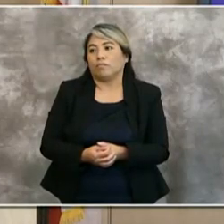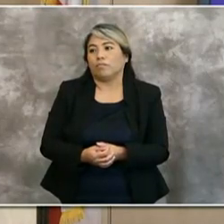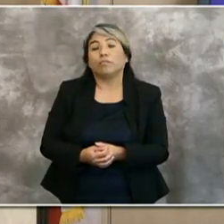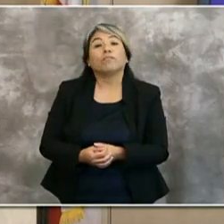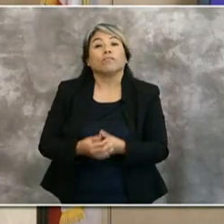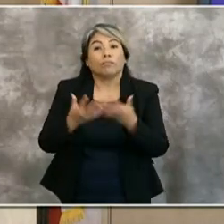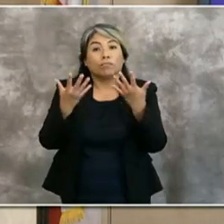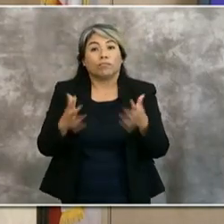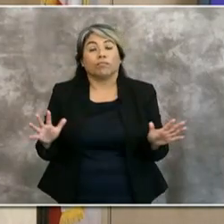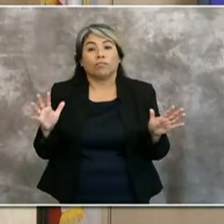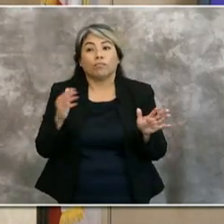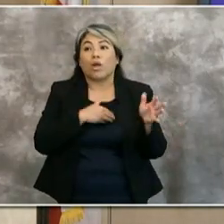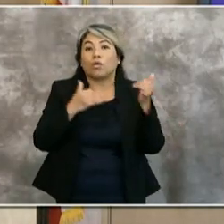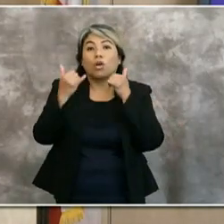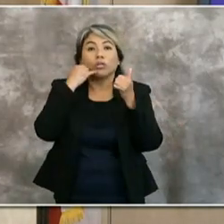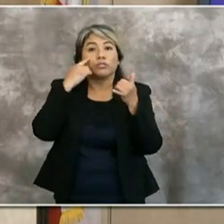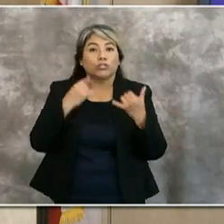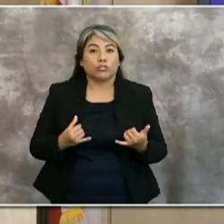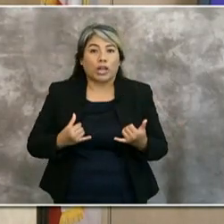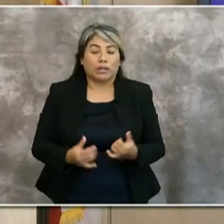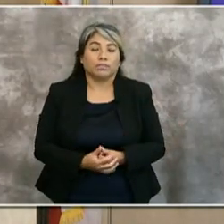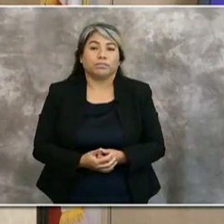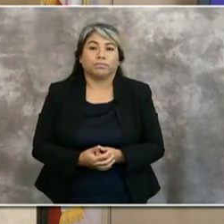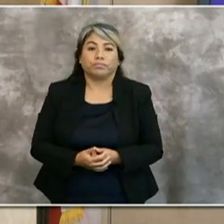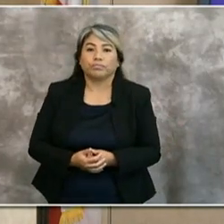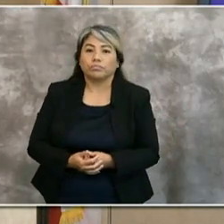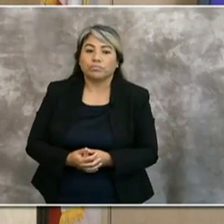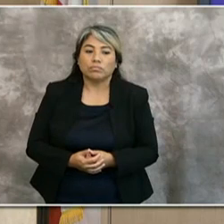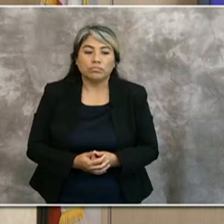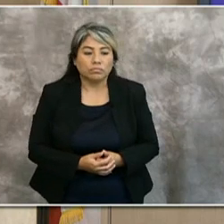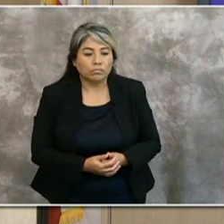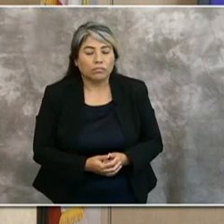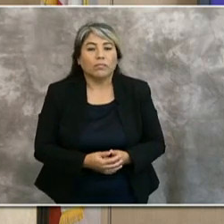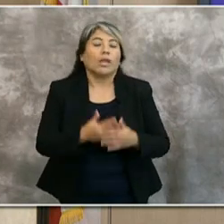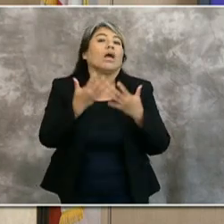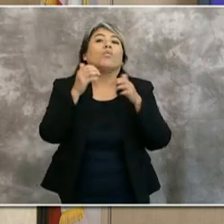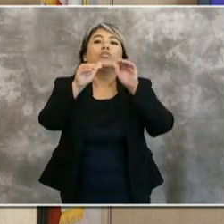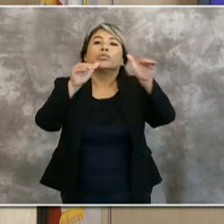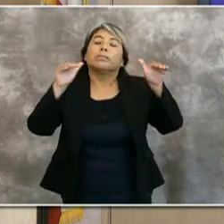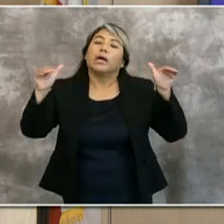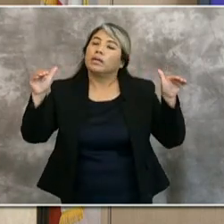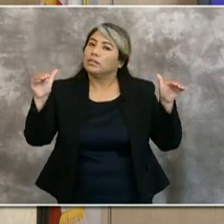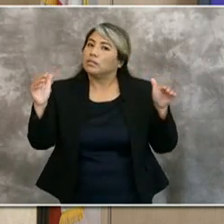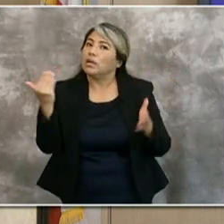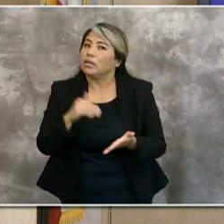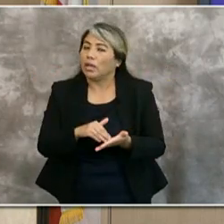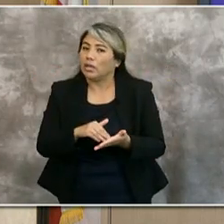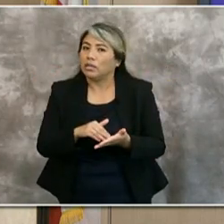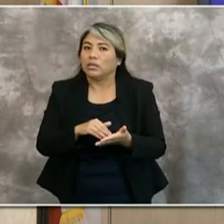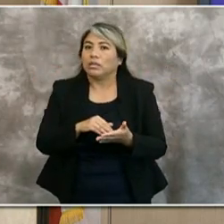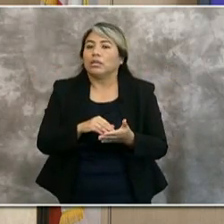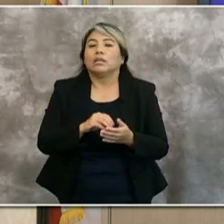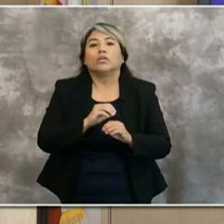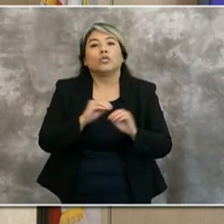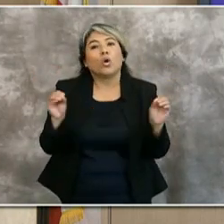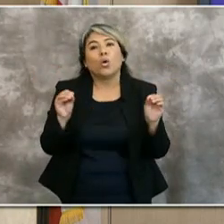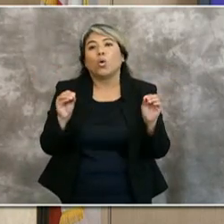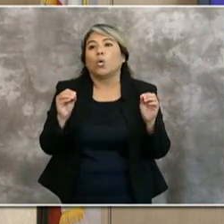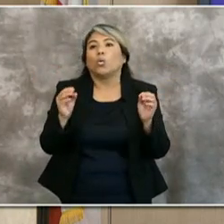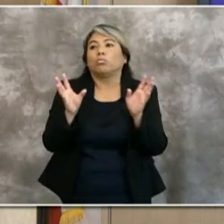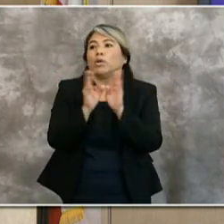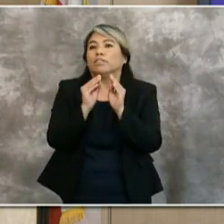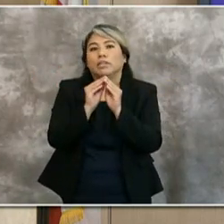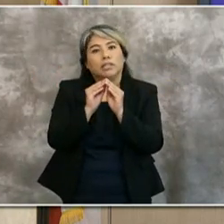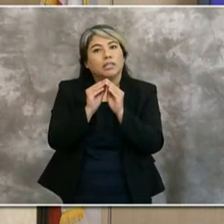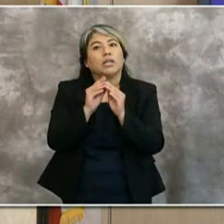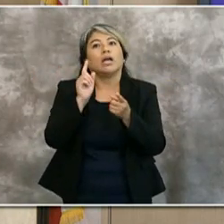Well, that concludes our calls for today. Let me remind everyone that, again, we will not have a scheduled briefing